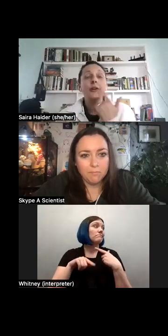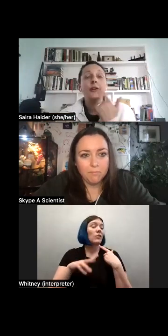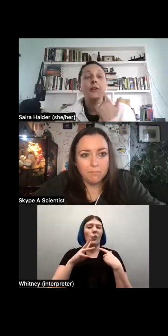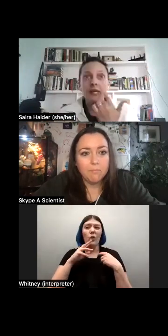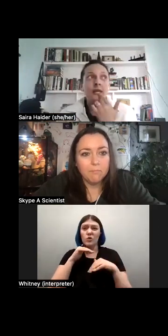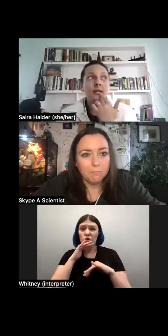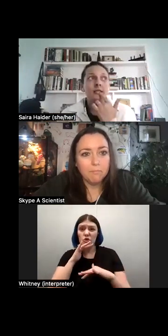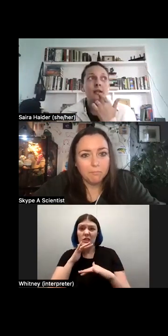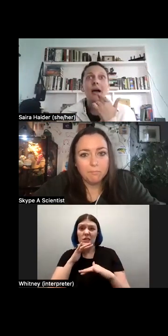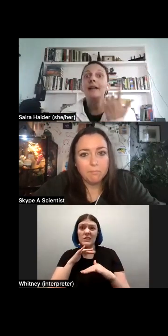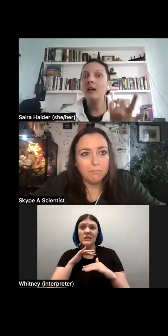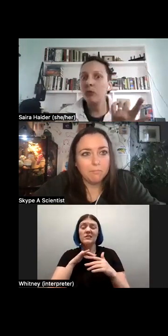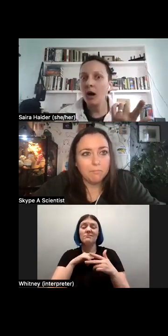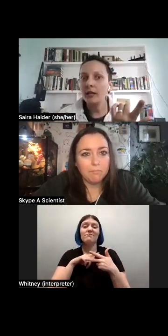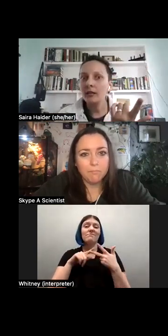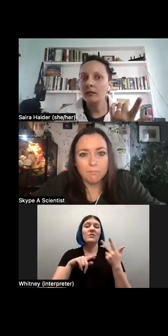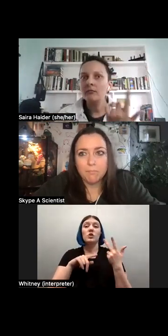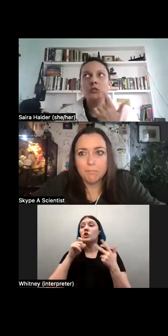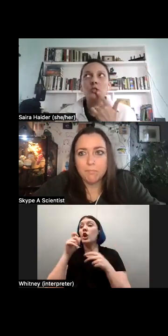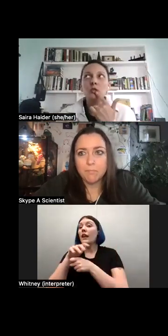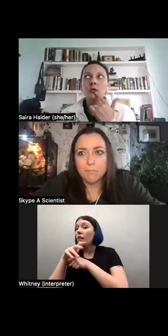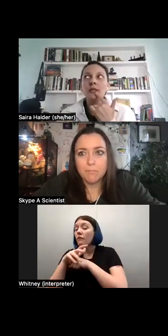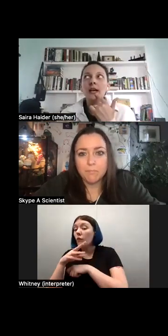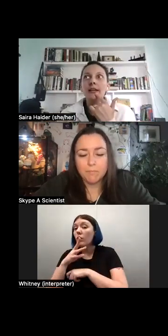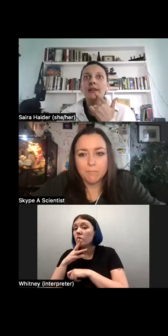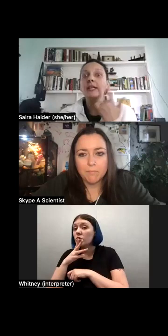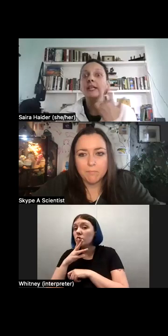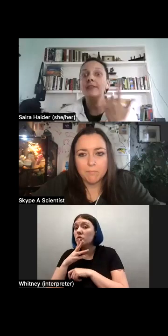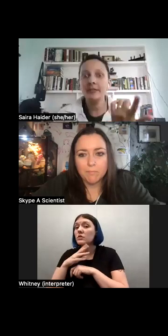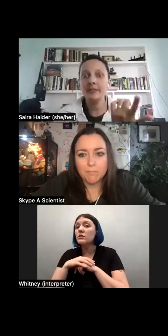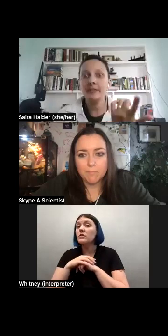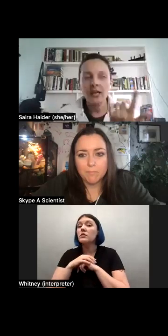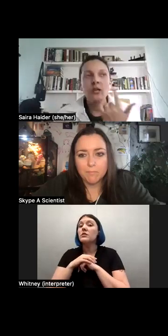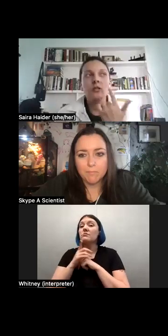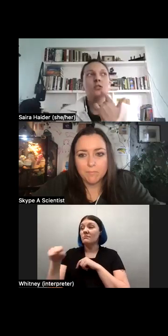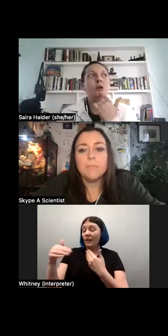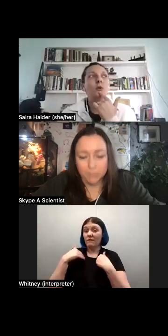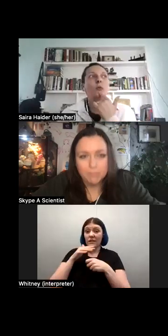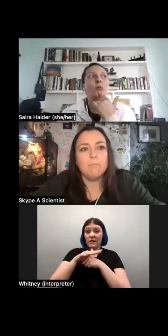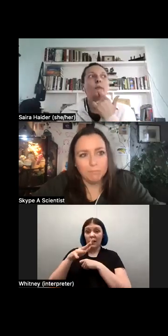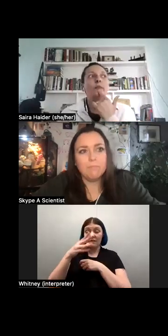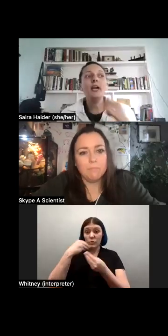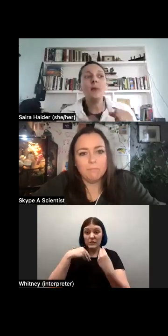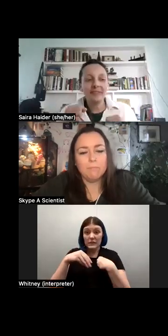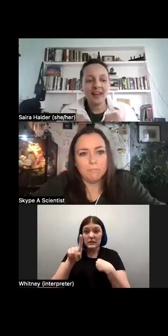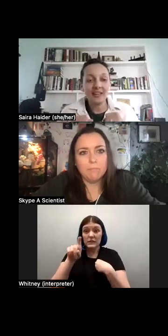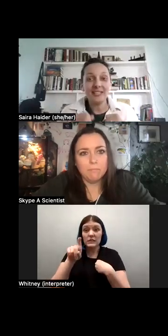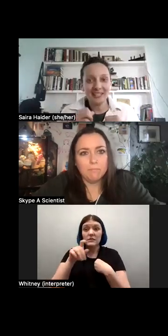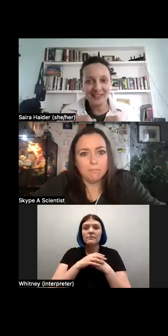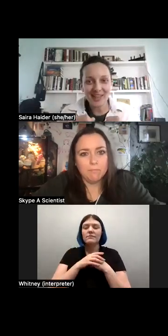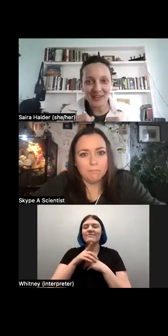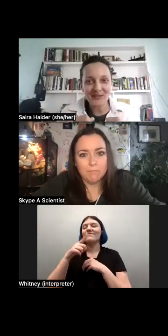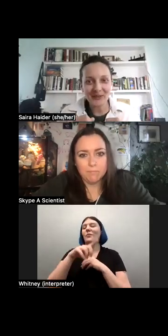dirty? Is there not enough water? Do the alligators have enough to eat? So they go out there